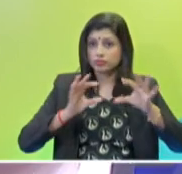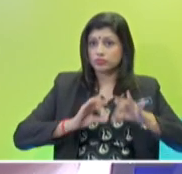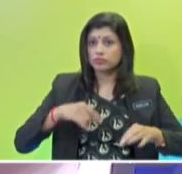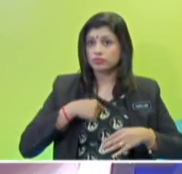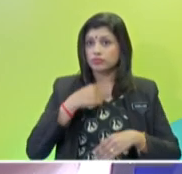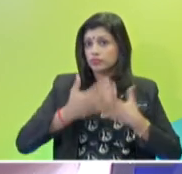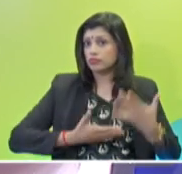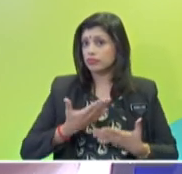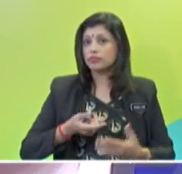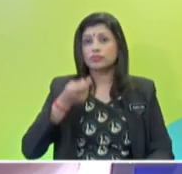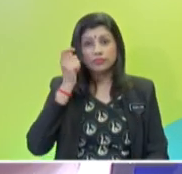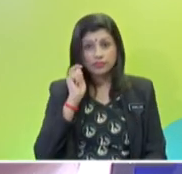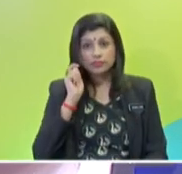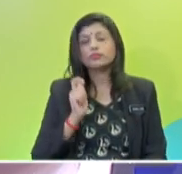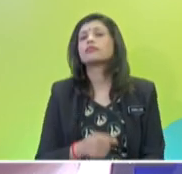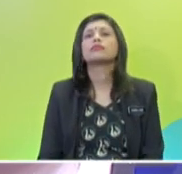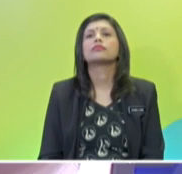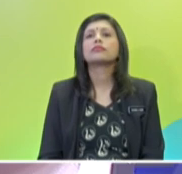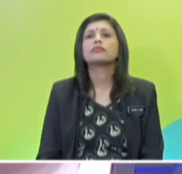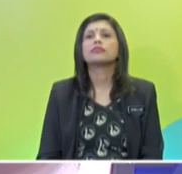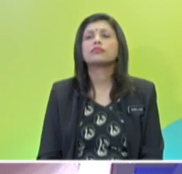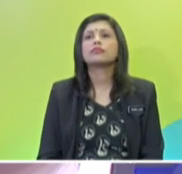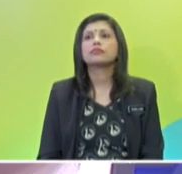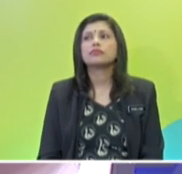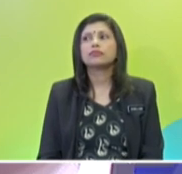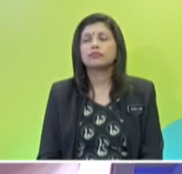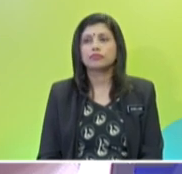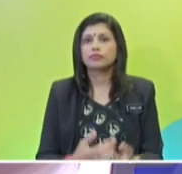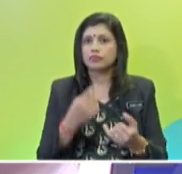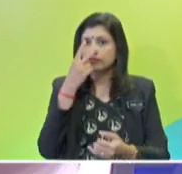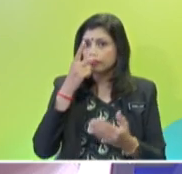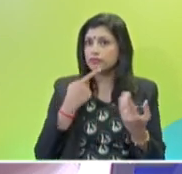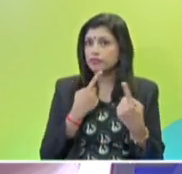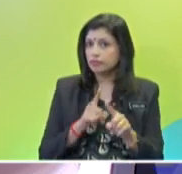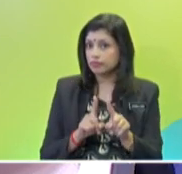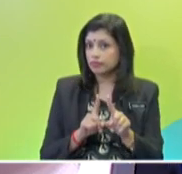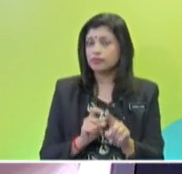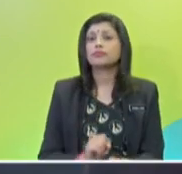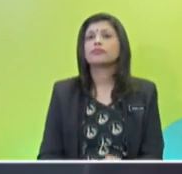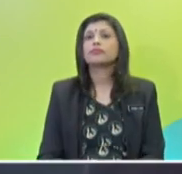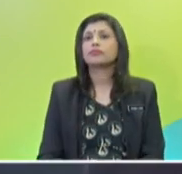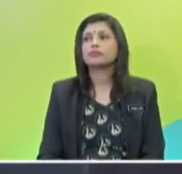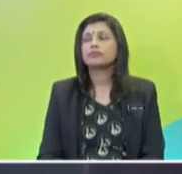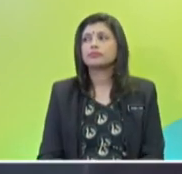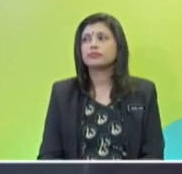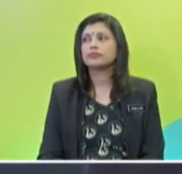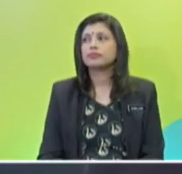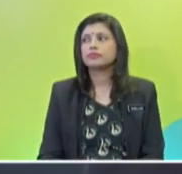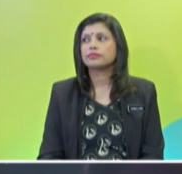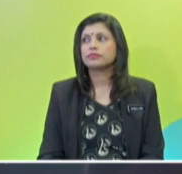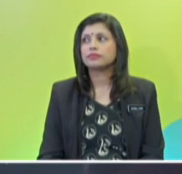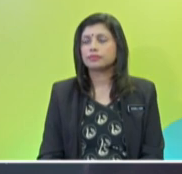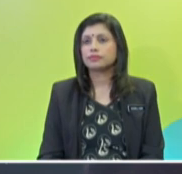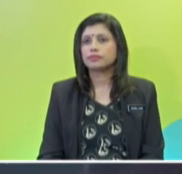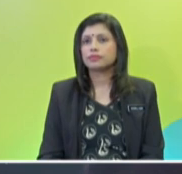read just now. Okay. It is time for us to check the answer. All right. So I will need. Okay, as I mentioned earlier, we